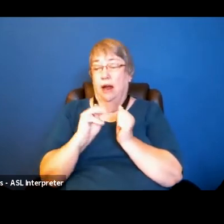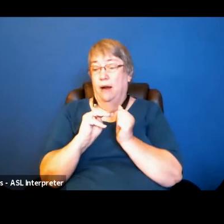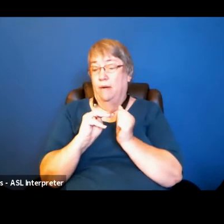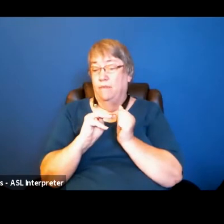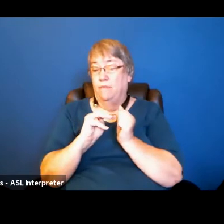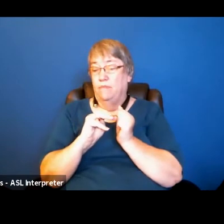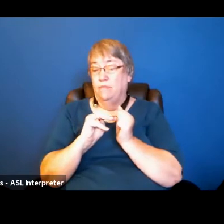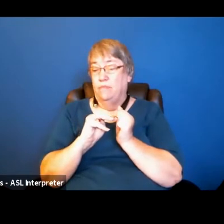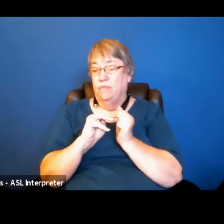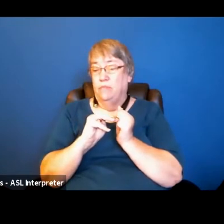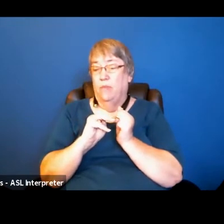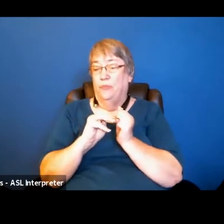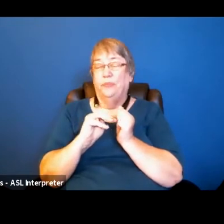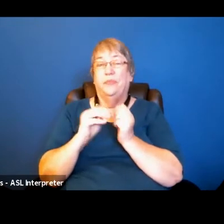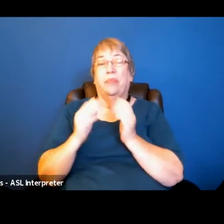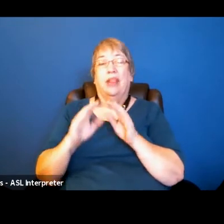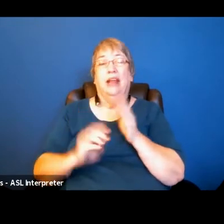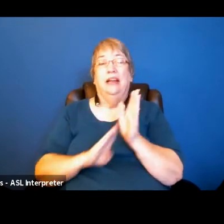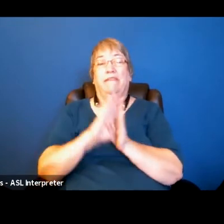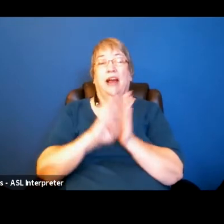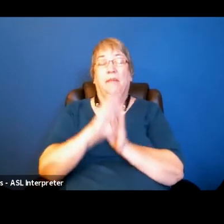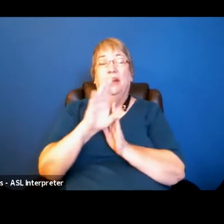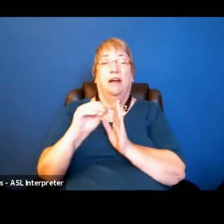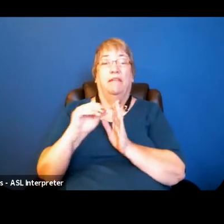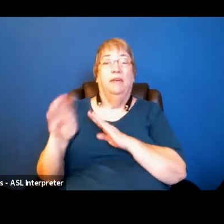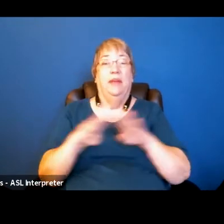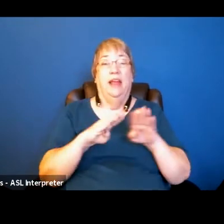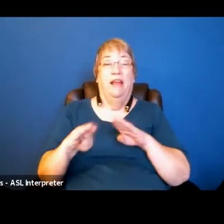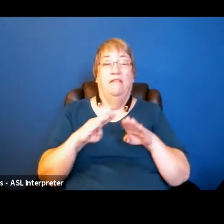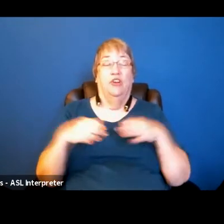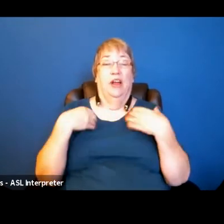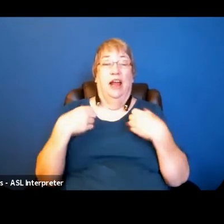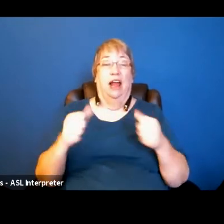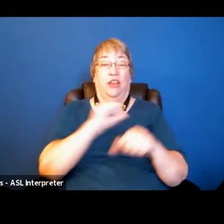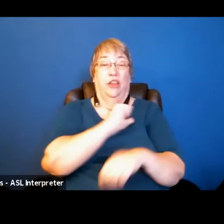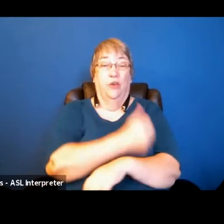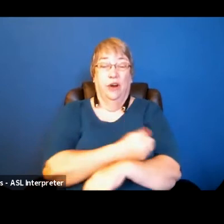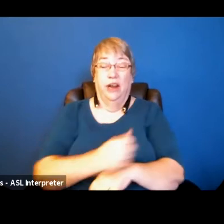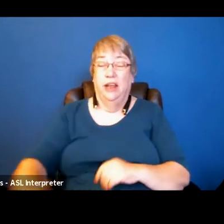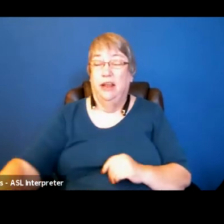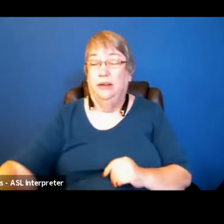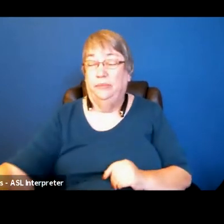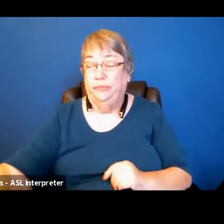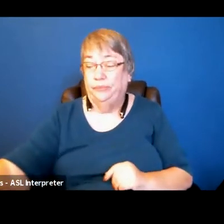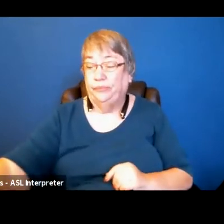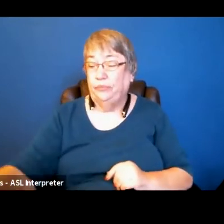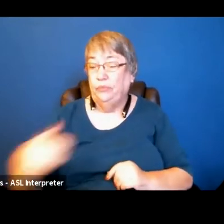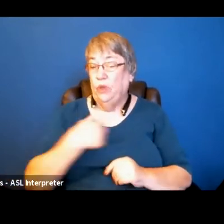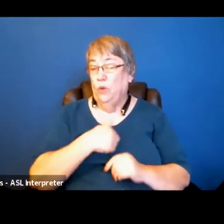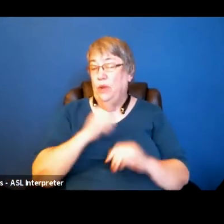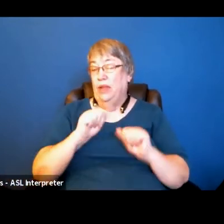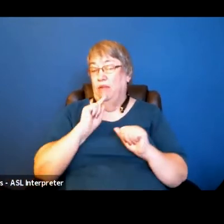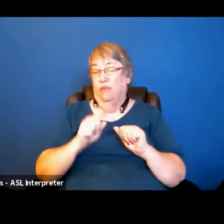Summer and the development of the Behavioral Health Authority, I think that there's lots of opportunity for us to leverage this information as it pertains